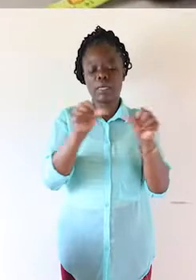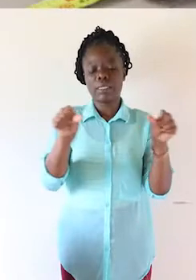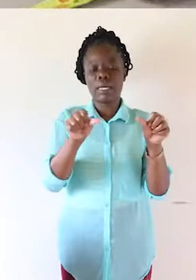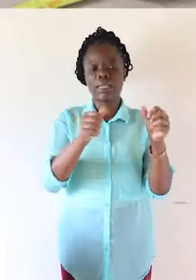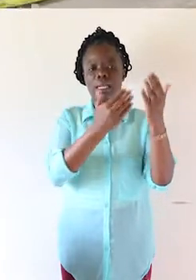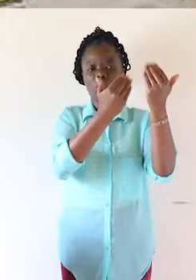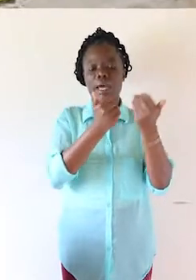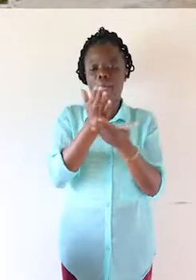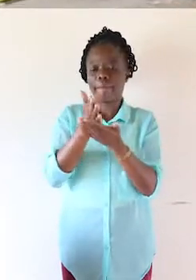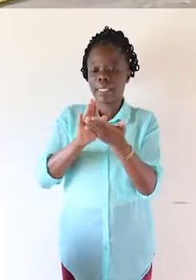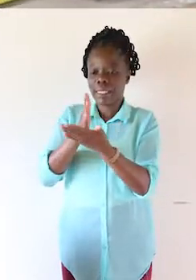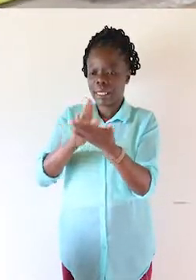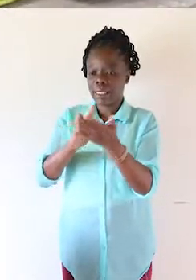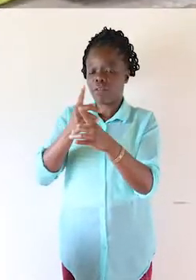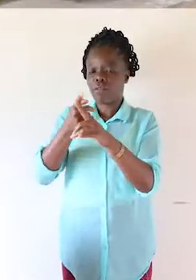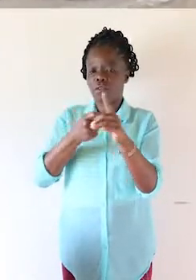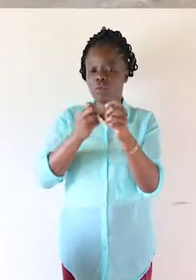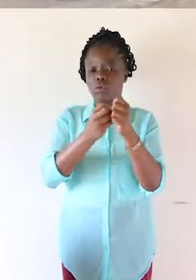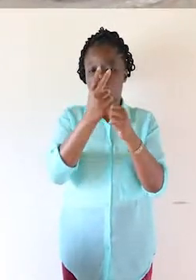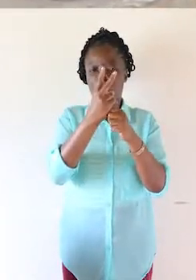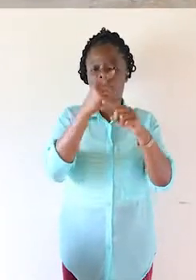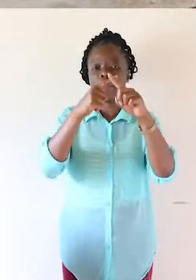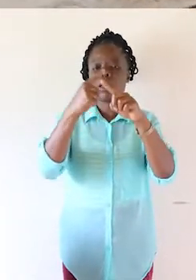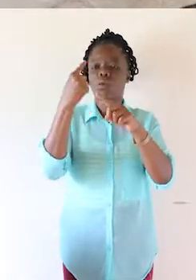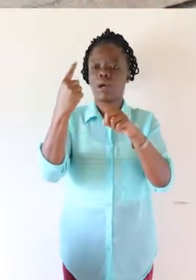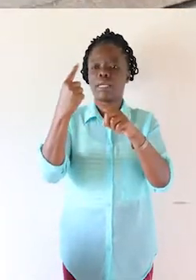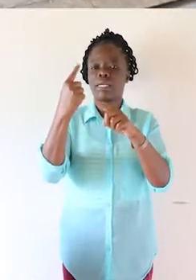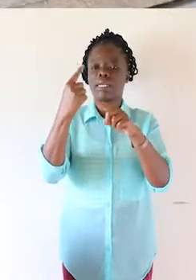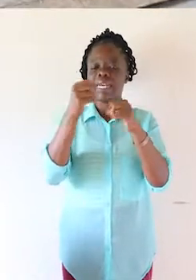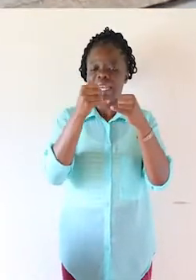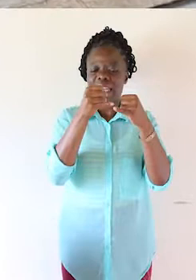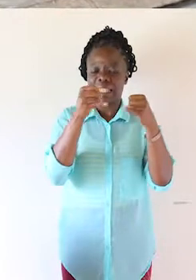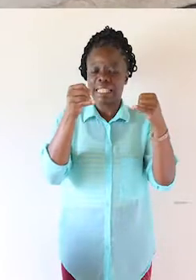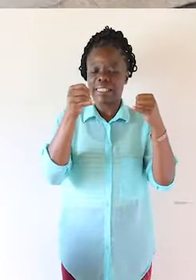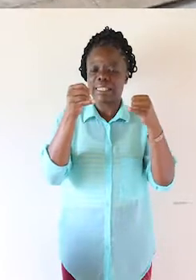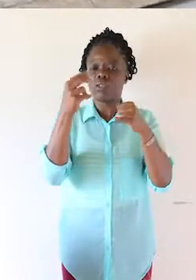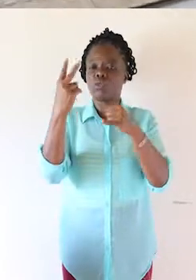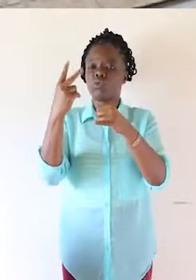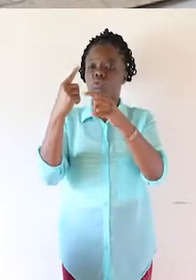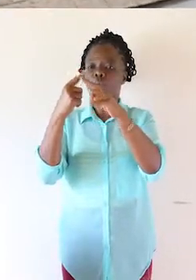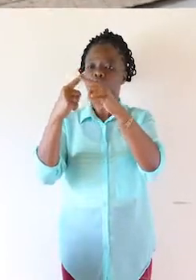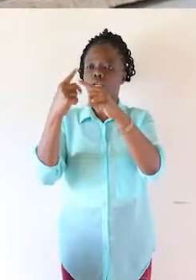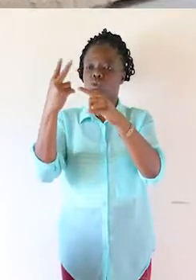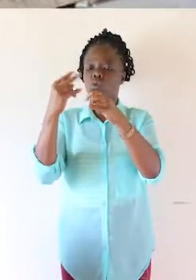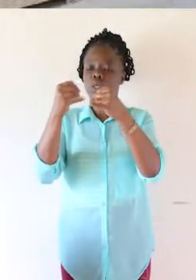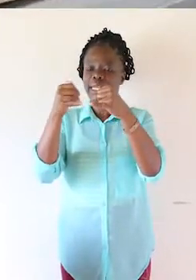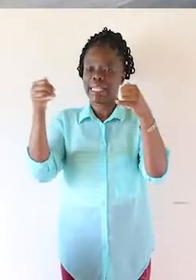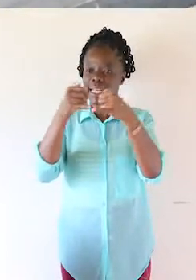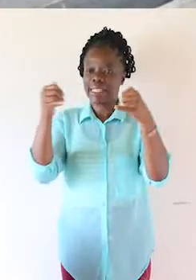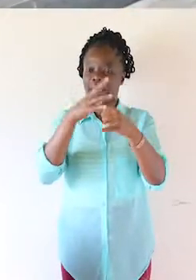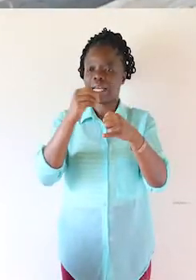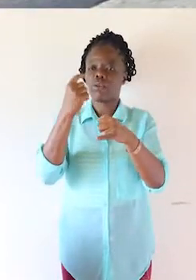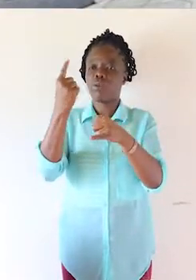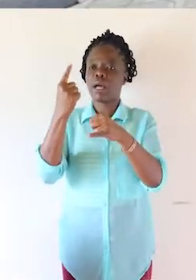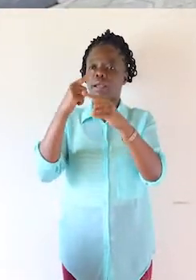to measure the required pieces from 12 by 1 inches, 2 by 2